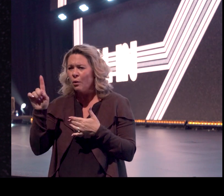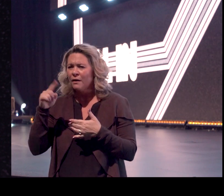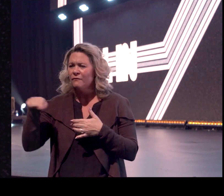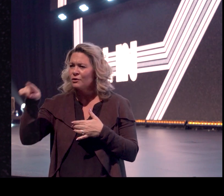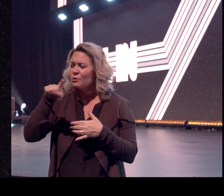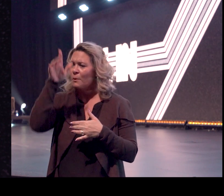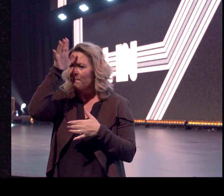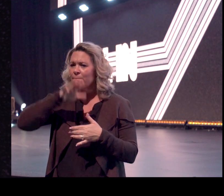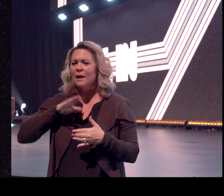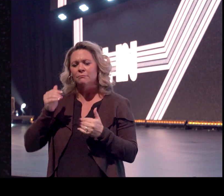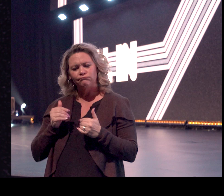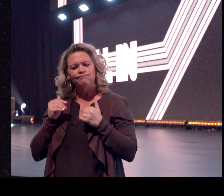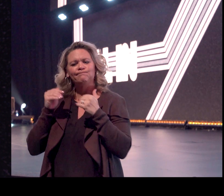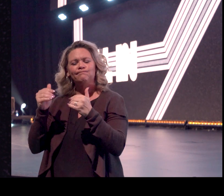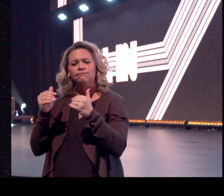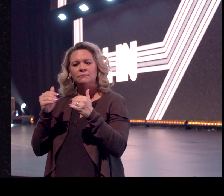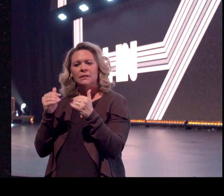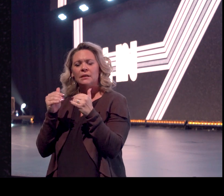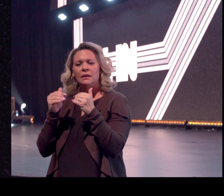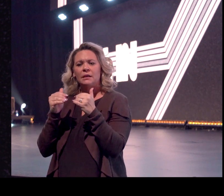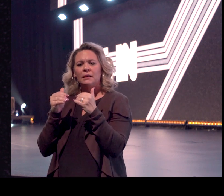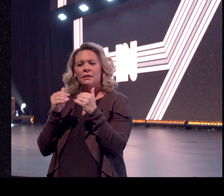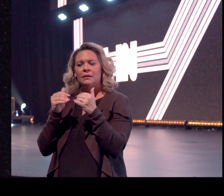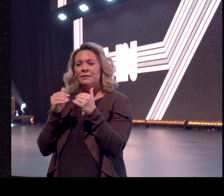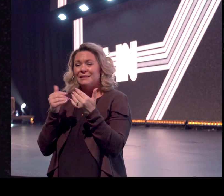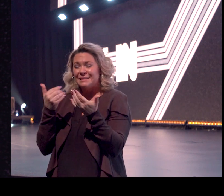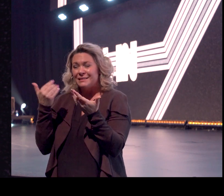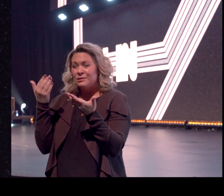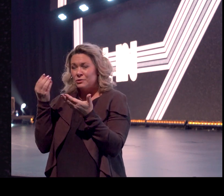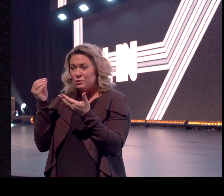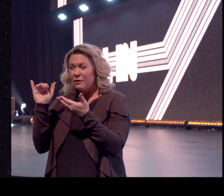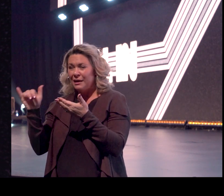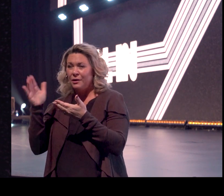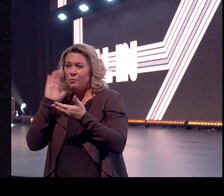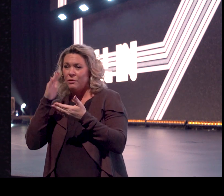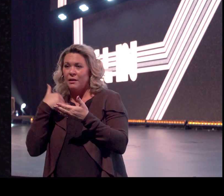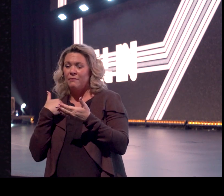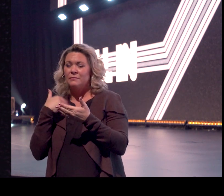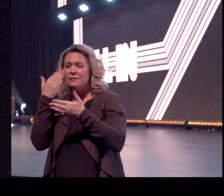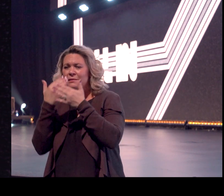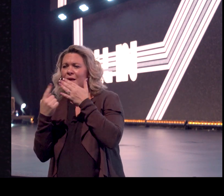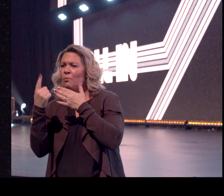And he's waiting for one of you men to step up so he can have a father figure to look to.